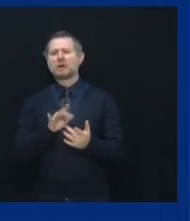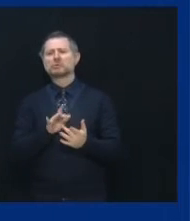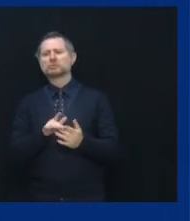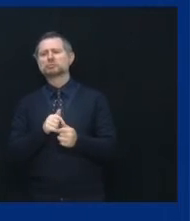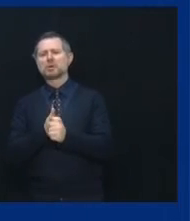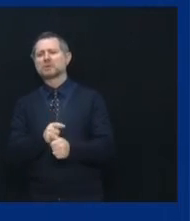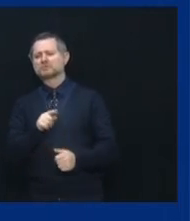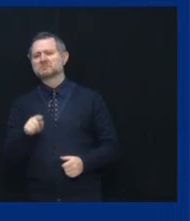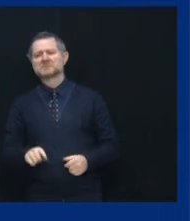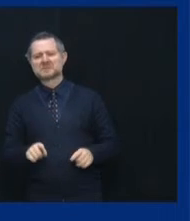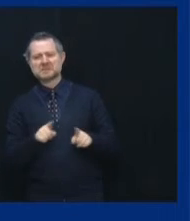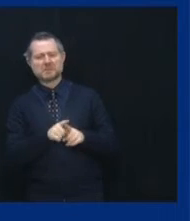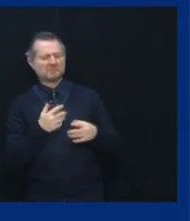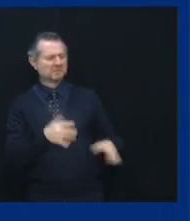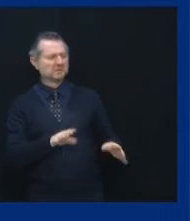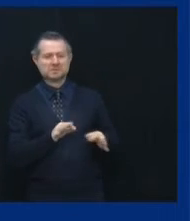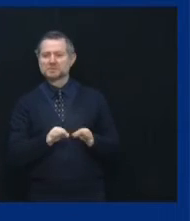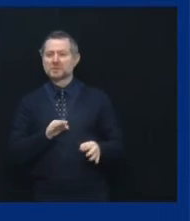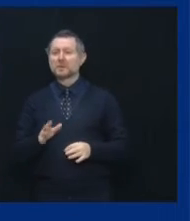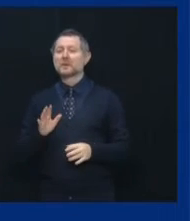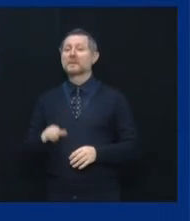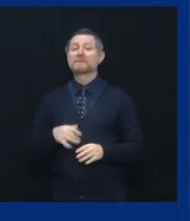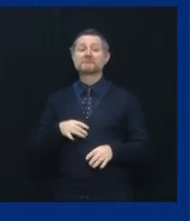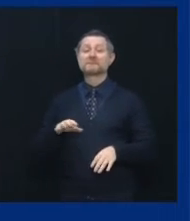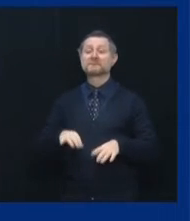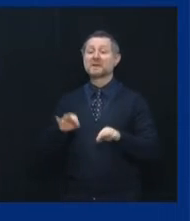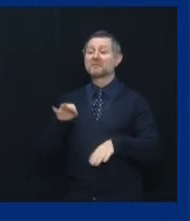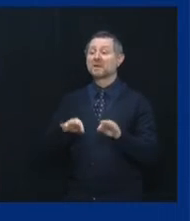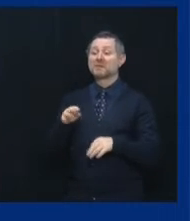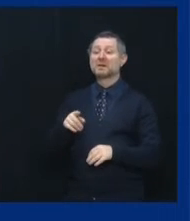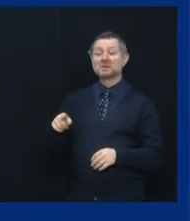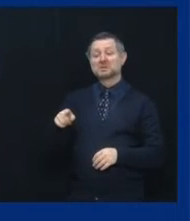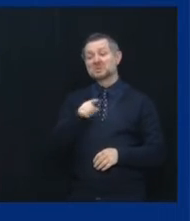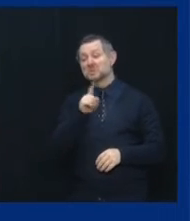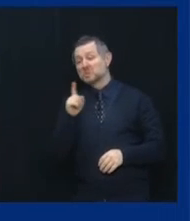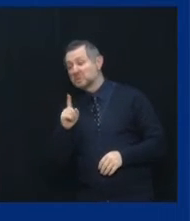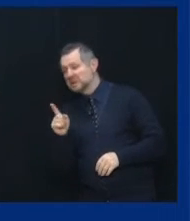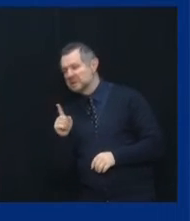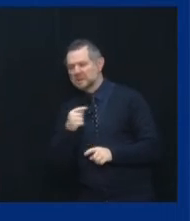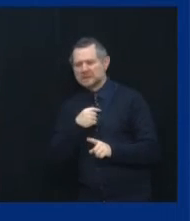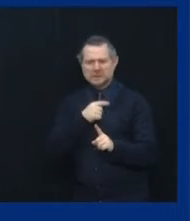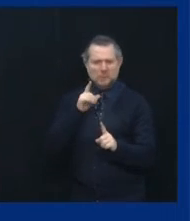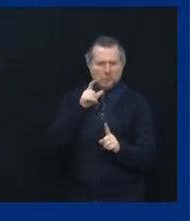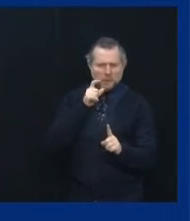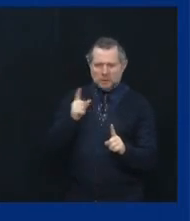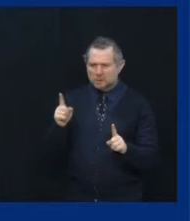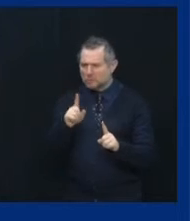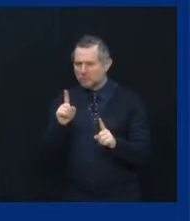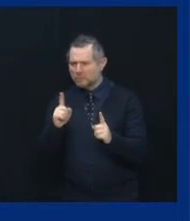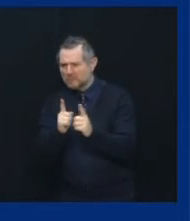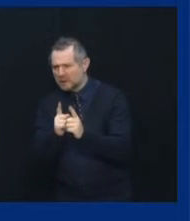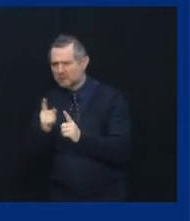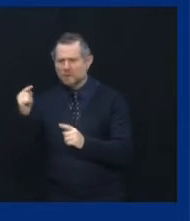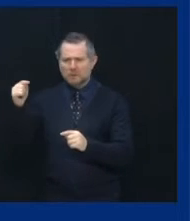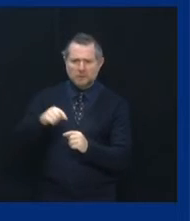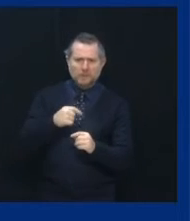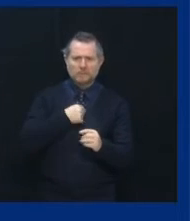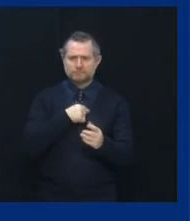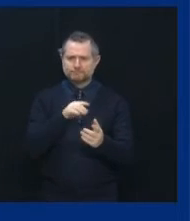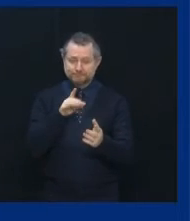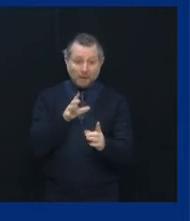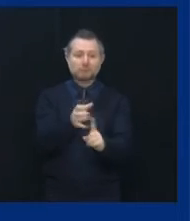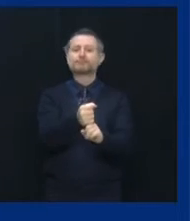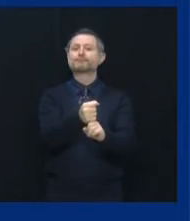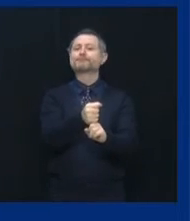and when you do that, you find out whether there's anybody, where they've been, and through that contact tracing, we identified somebody who had